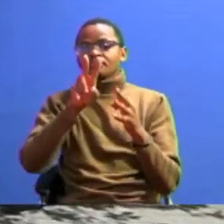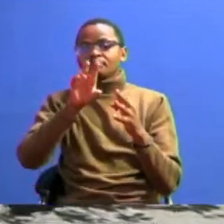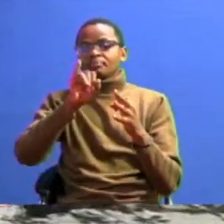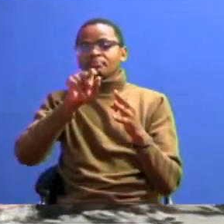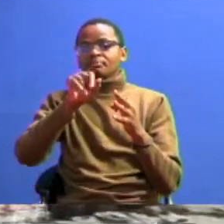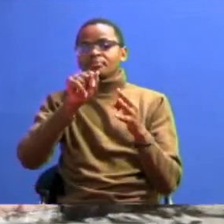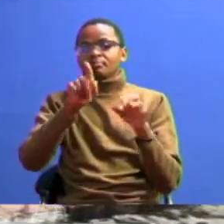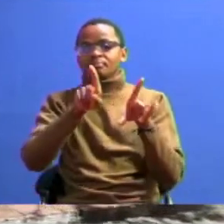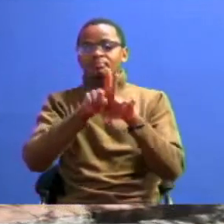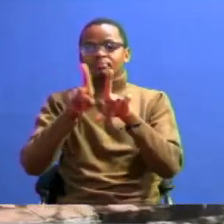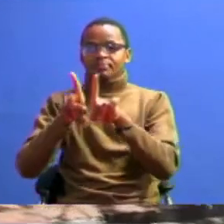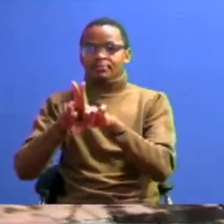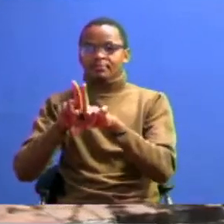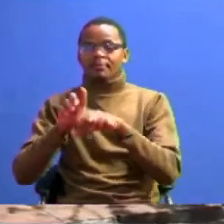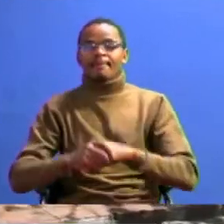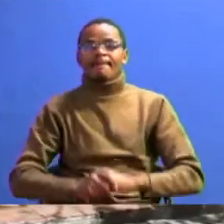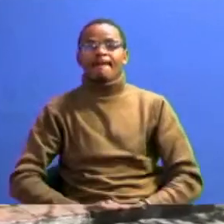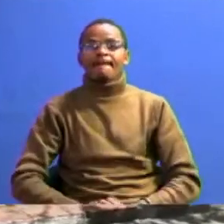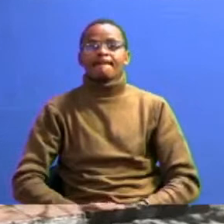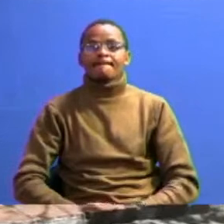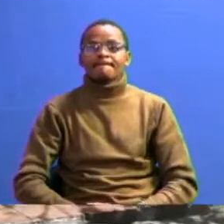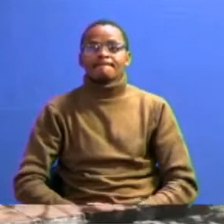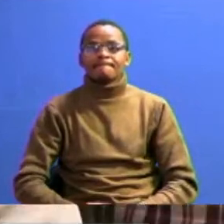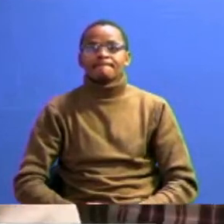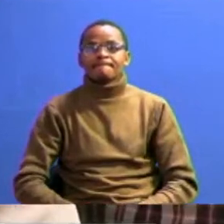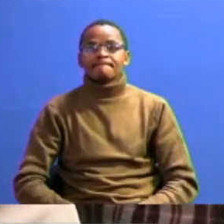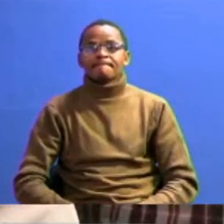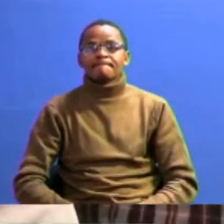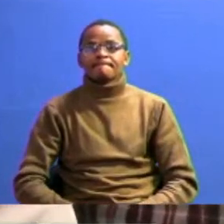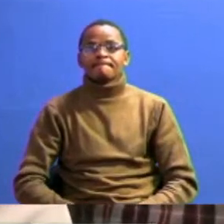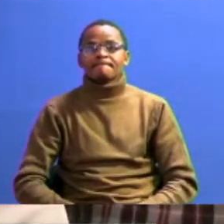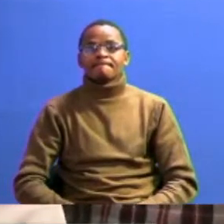same. In Shakahola,